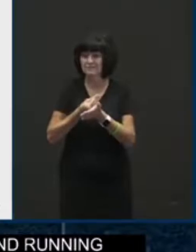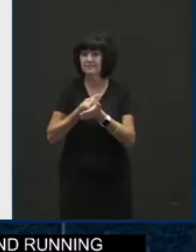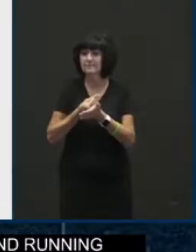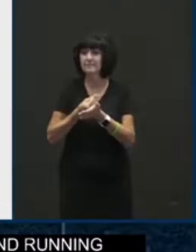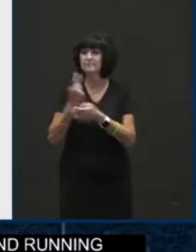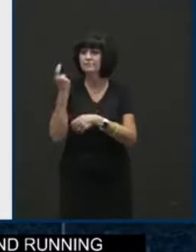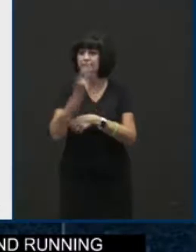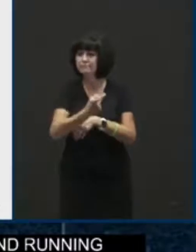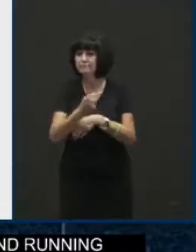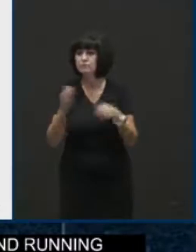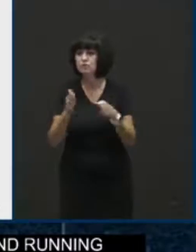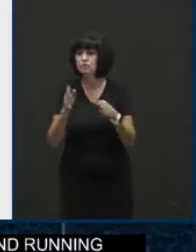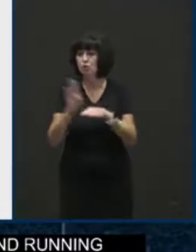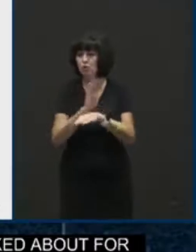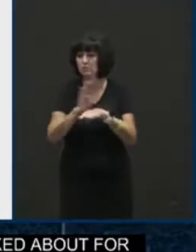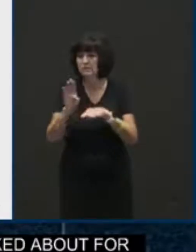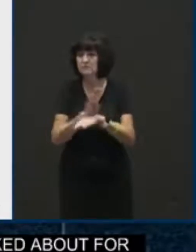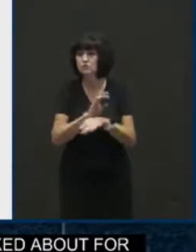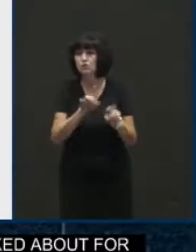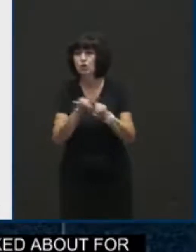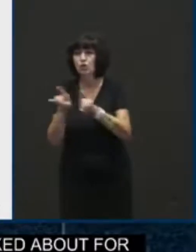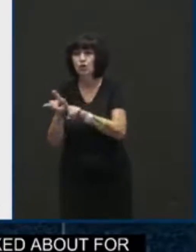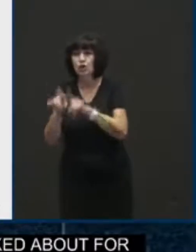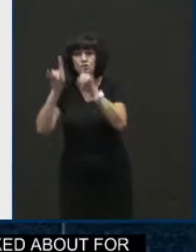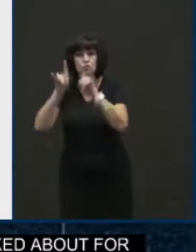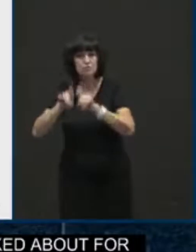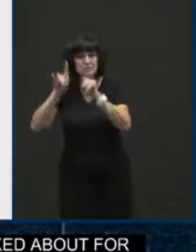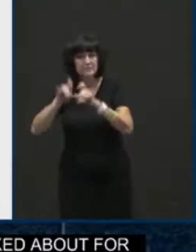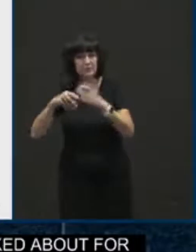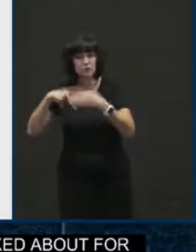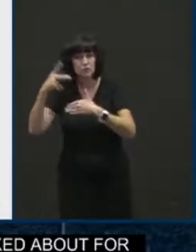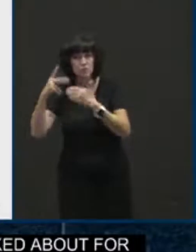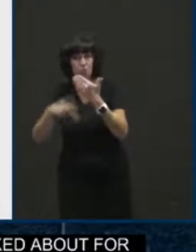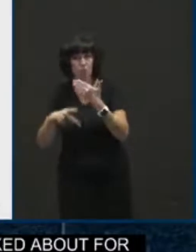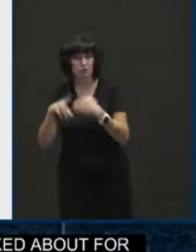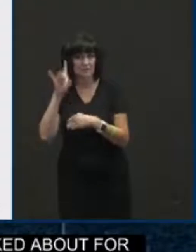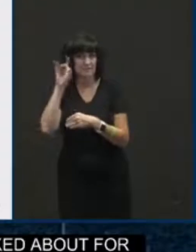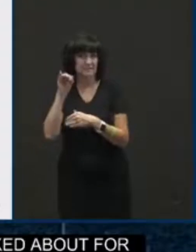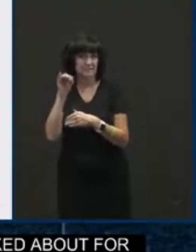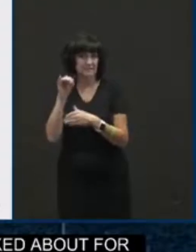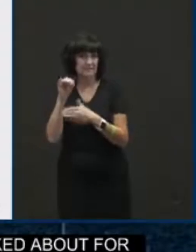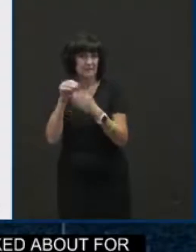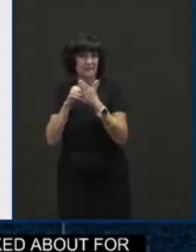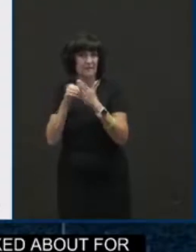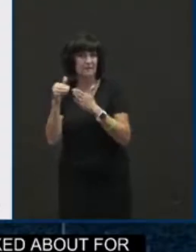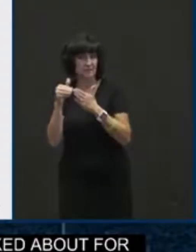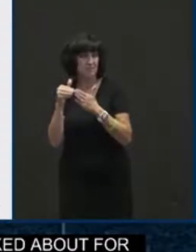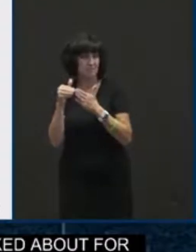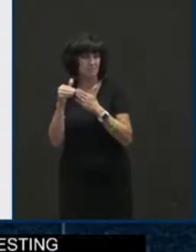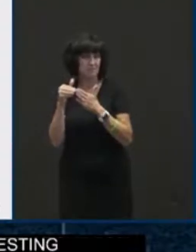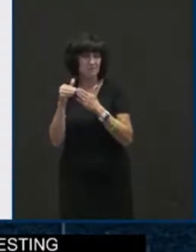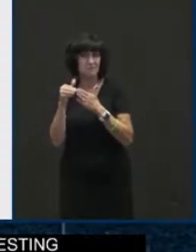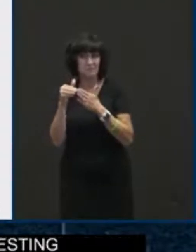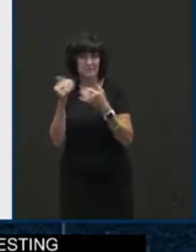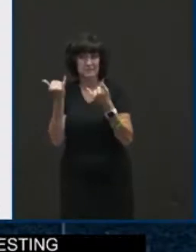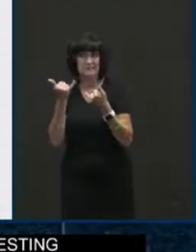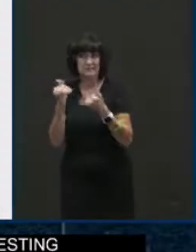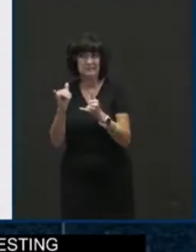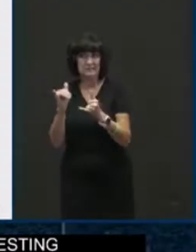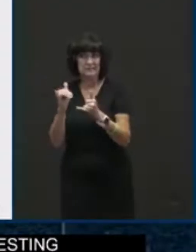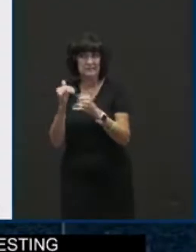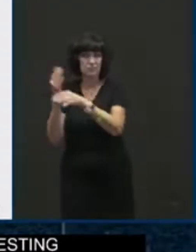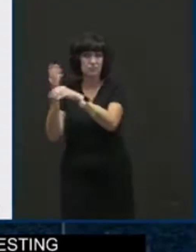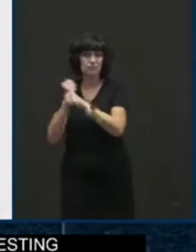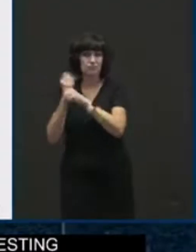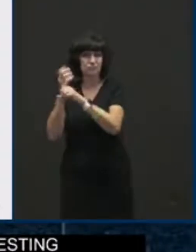testing programs close to $100 million at $80 million and counting, I think it's fair to say, AJ, and then a whole